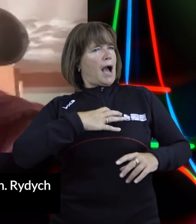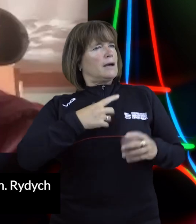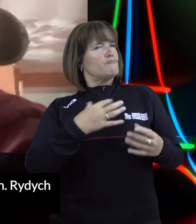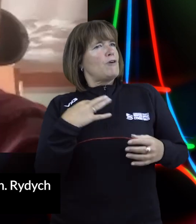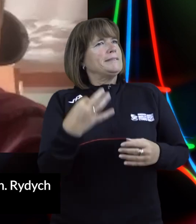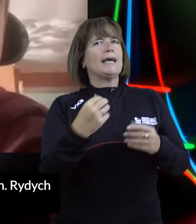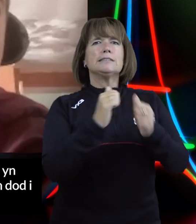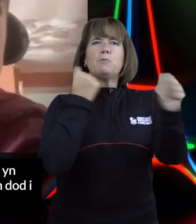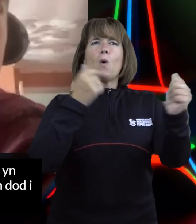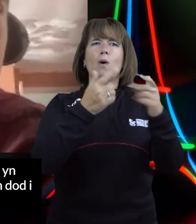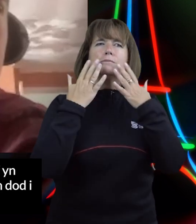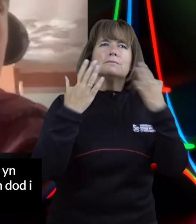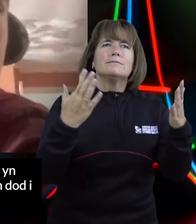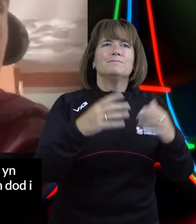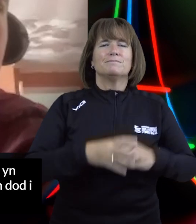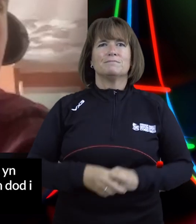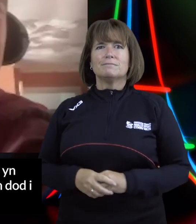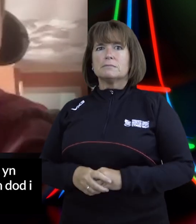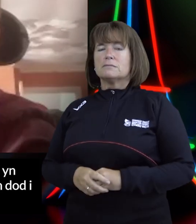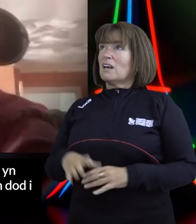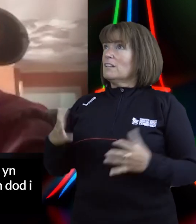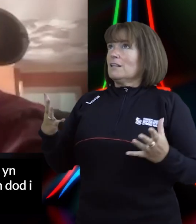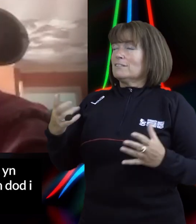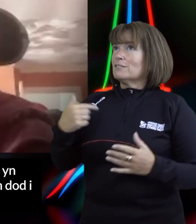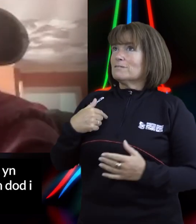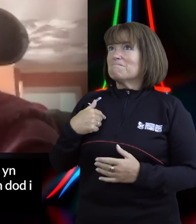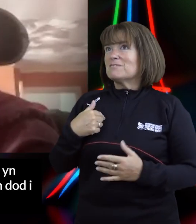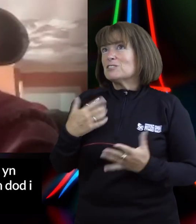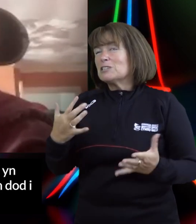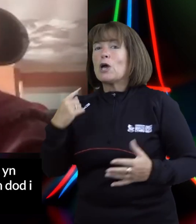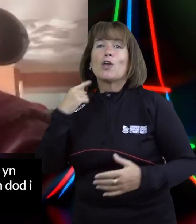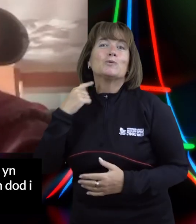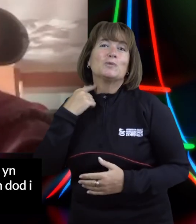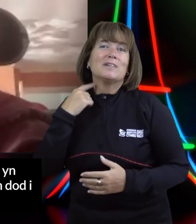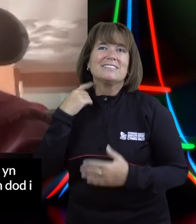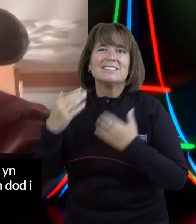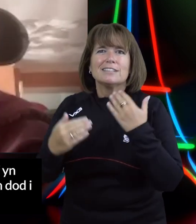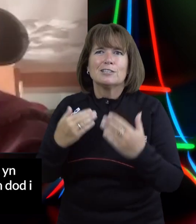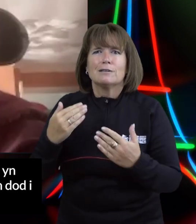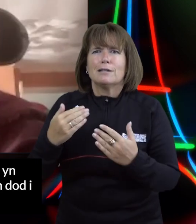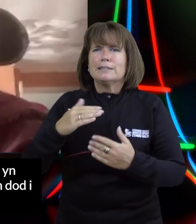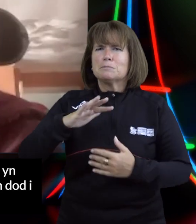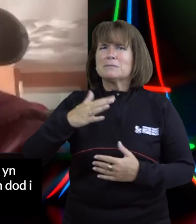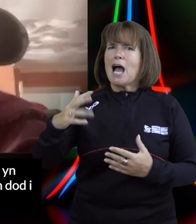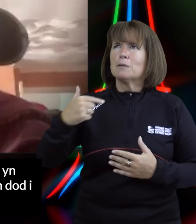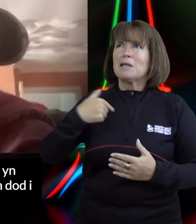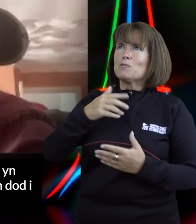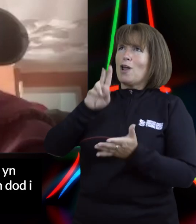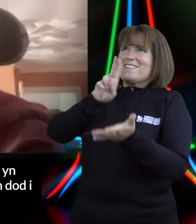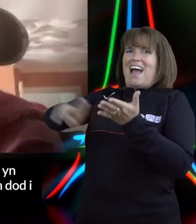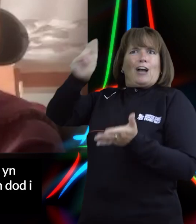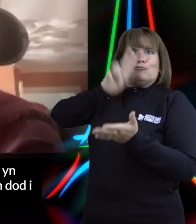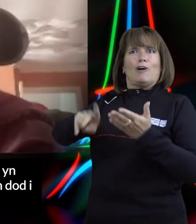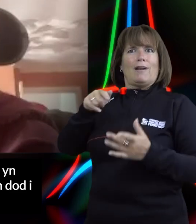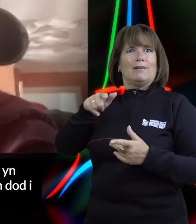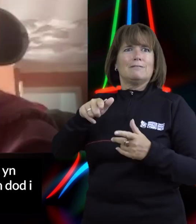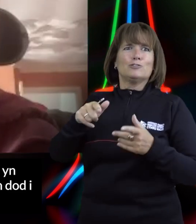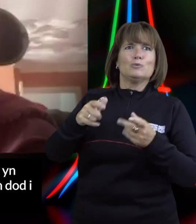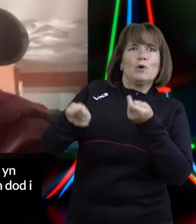element? Um, I think it's just to get used to it. I think it's not something that I'm naturally gifted at coping with